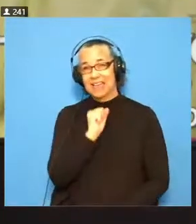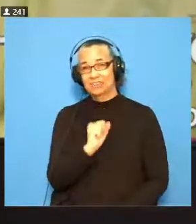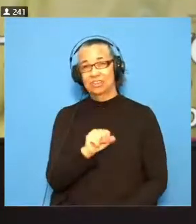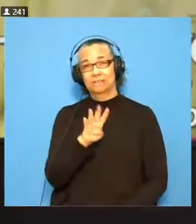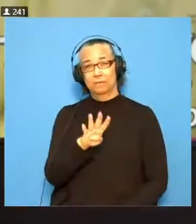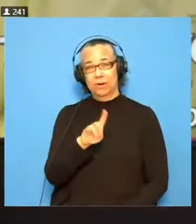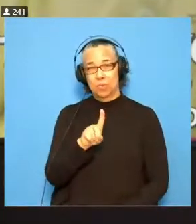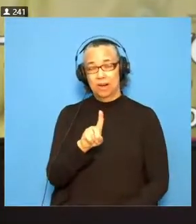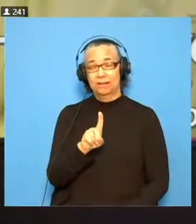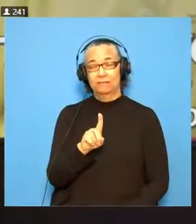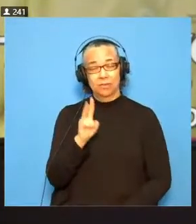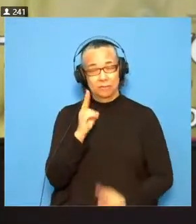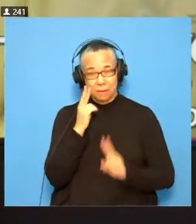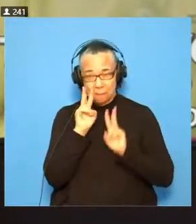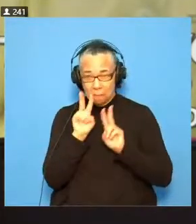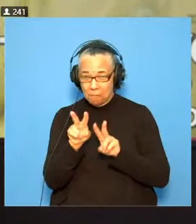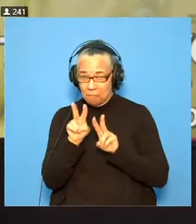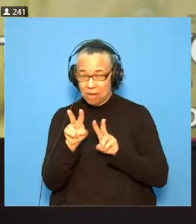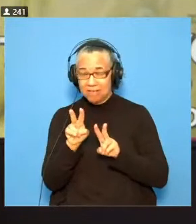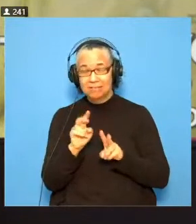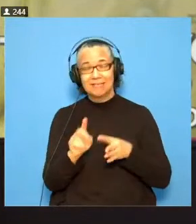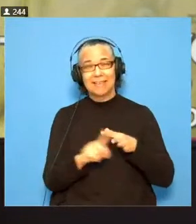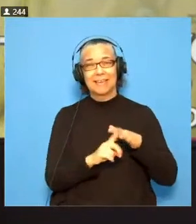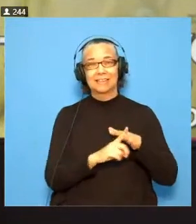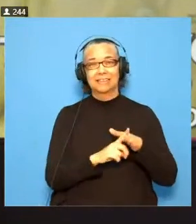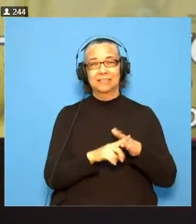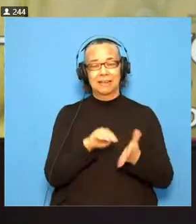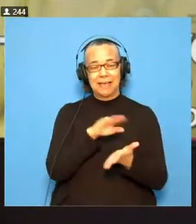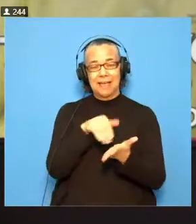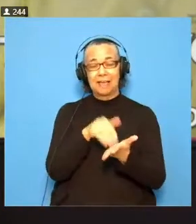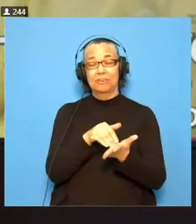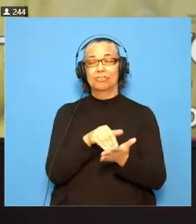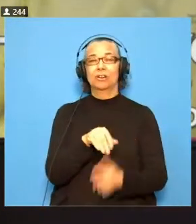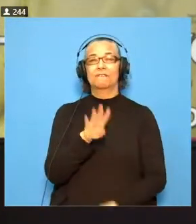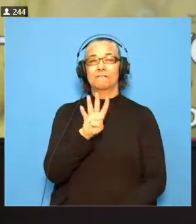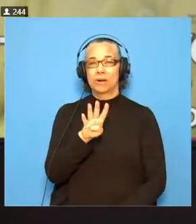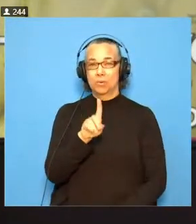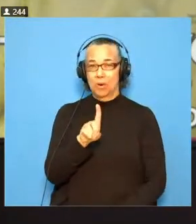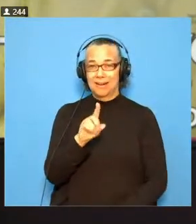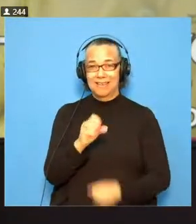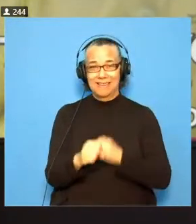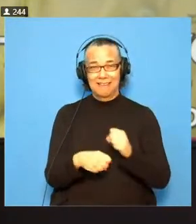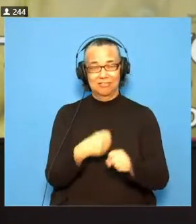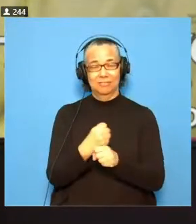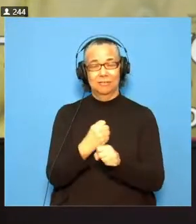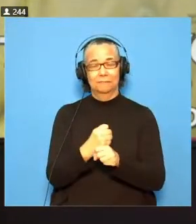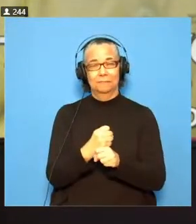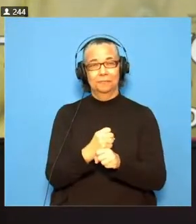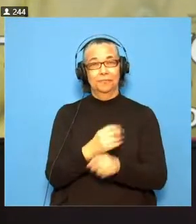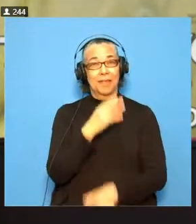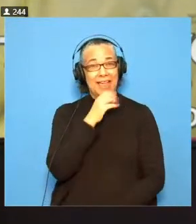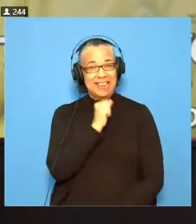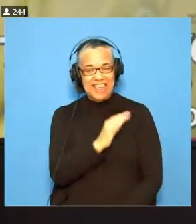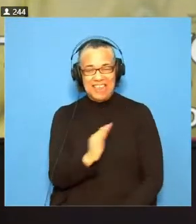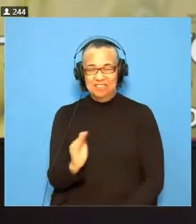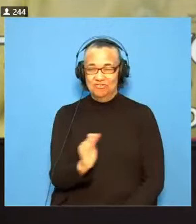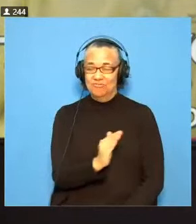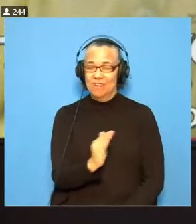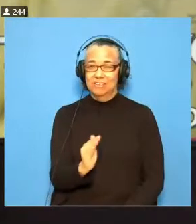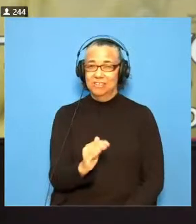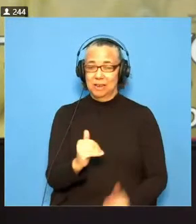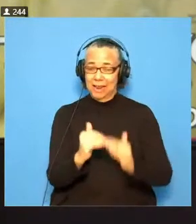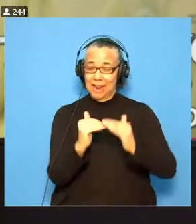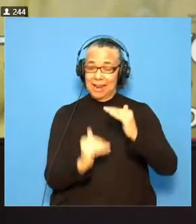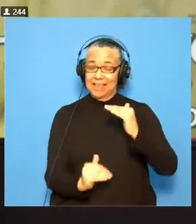is 41 years, and the median is 41 years. And the age range is less than 10